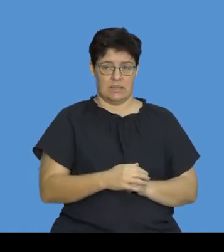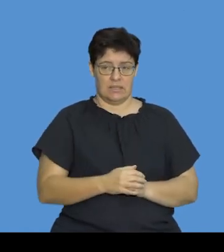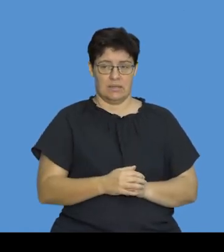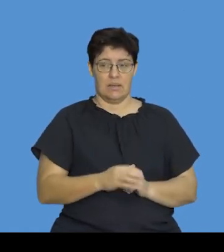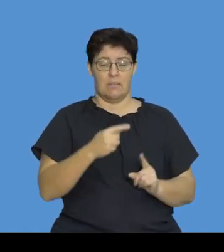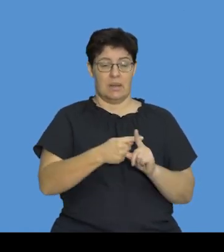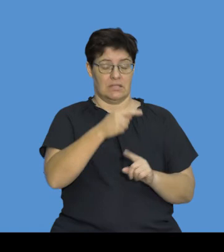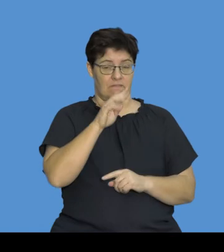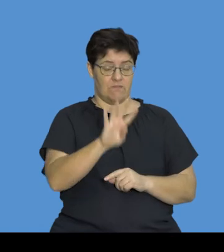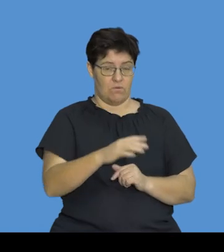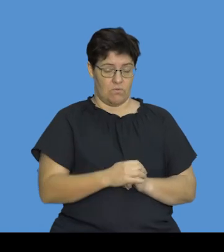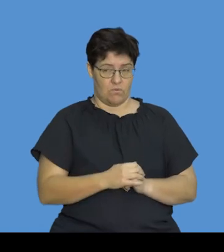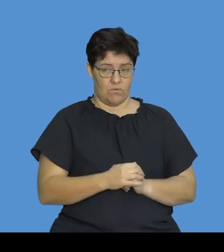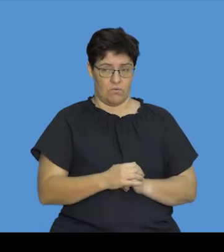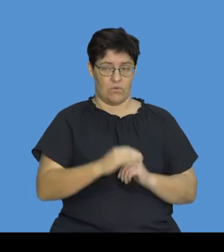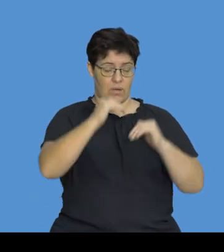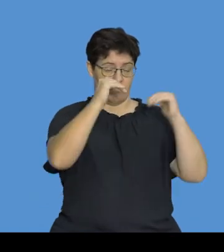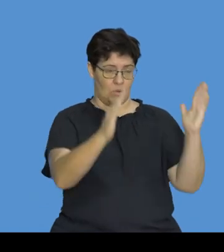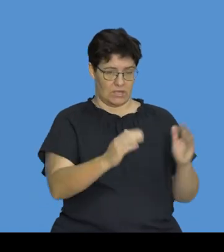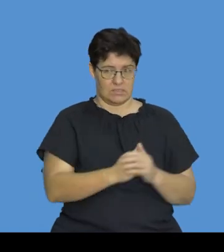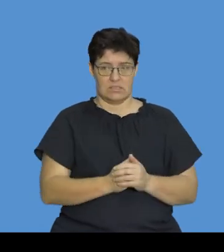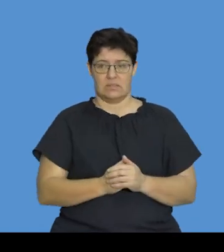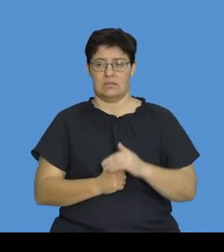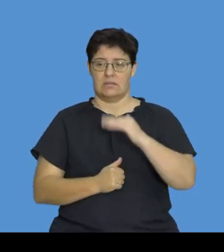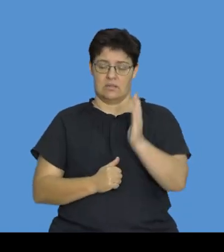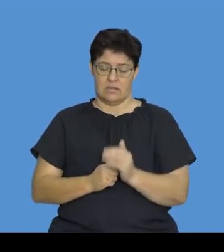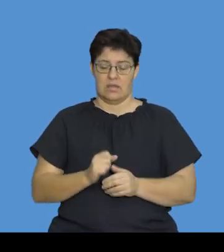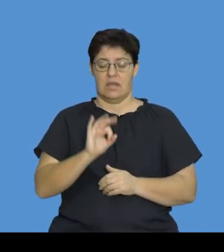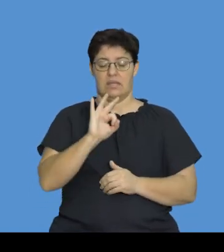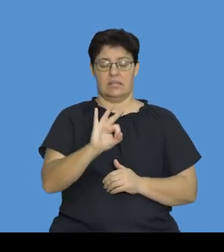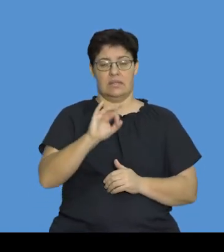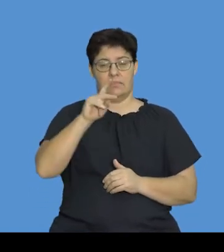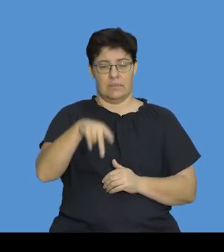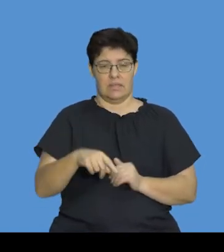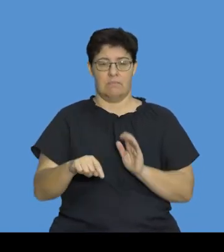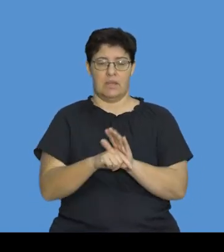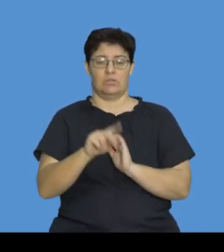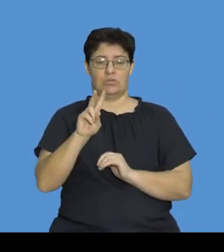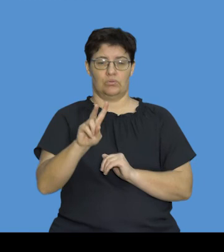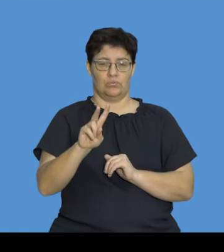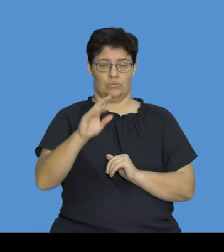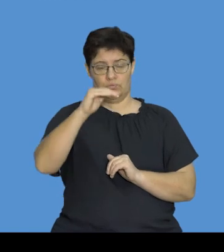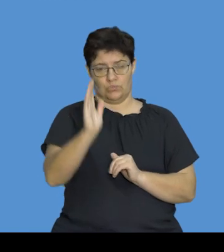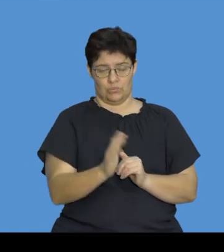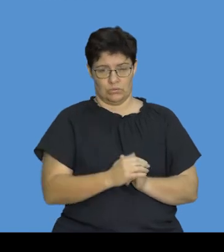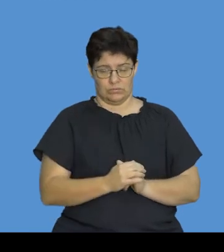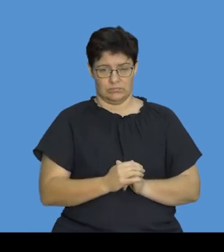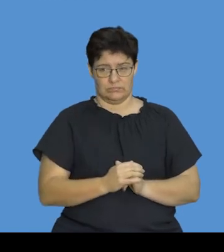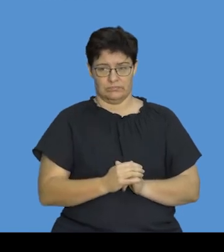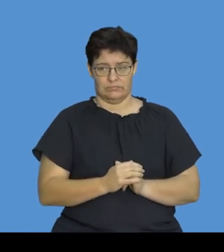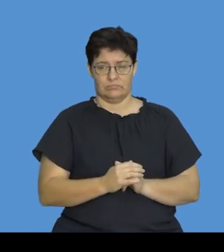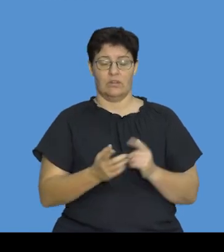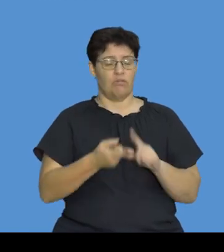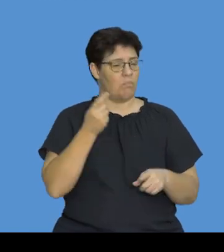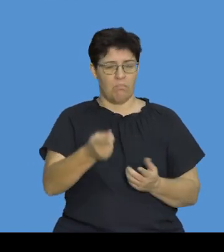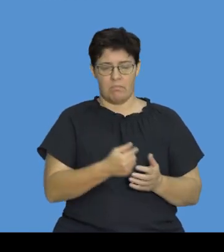plus 4 in brackets, and then this is multiplied by 3p minus 2. From